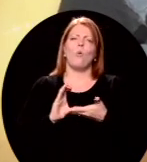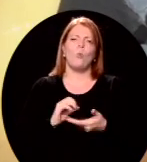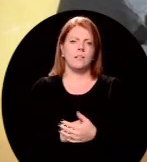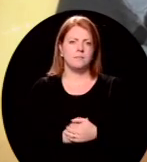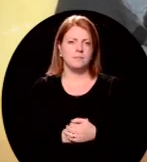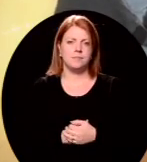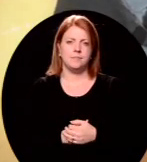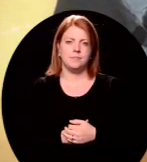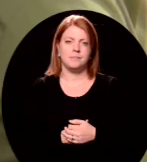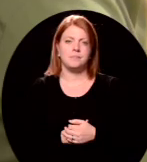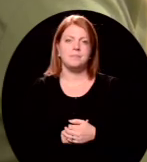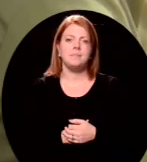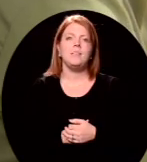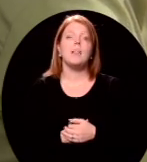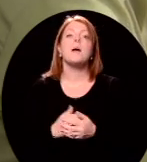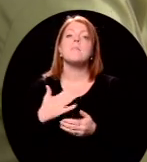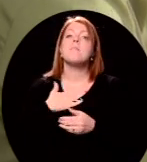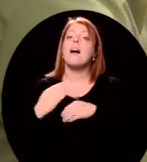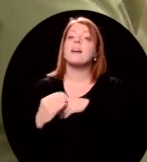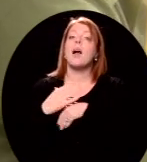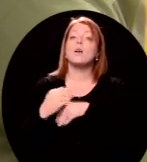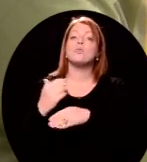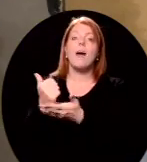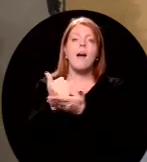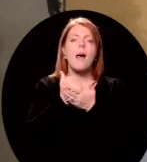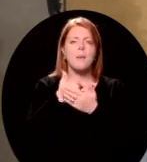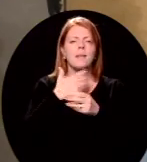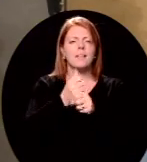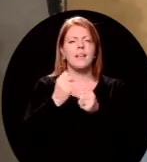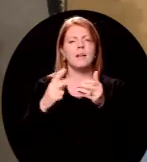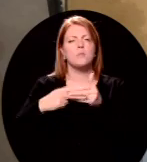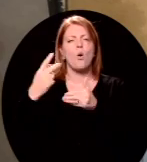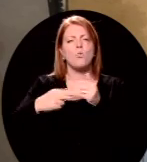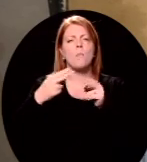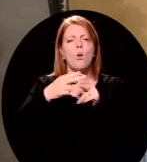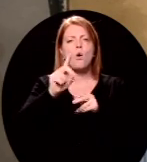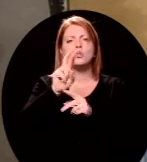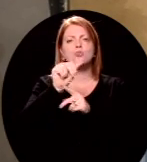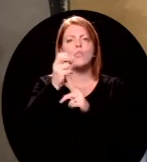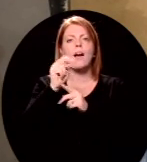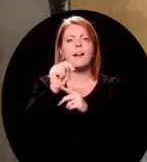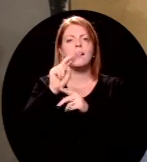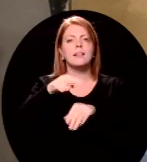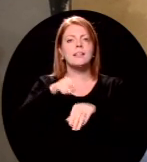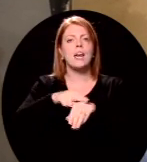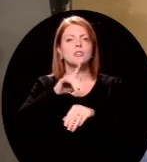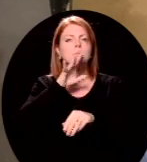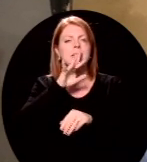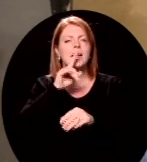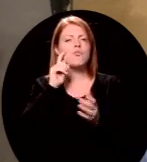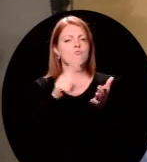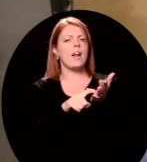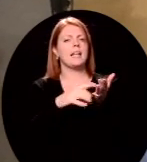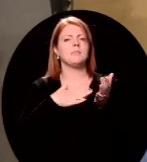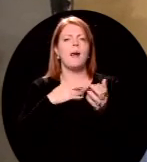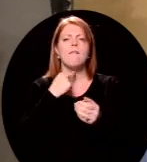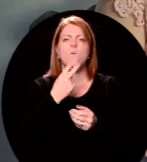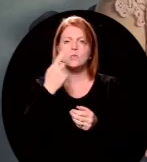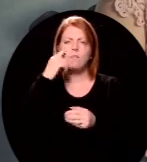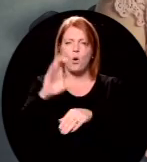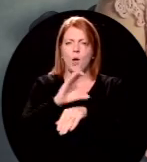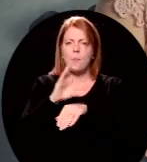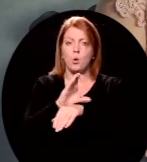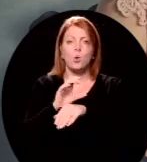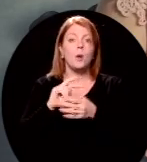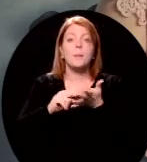I have a lot of it. My counselor helped me get Dragon Naturally Speaking, which is a voice recognition program for the computer.